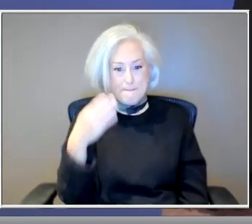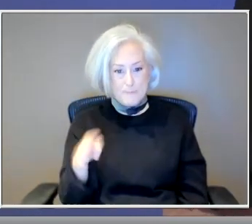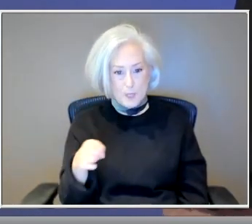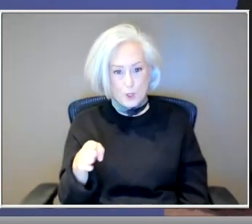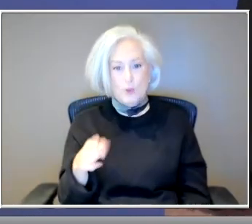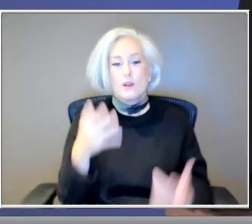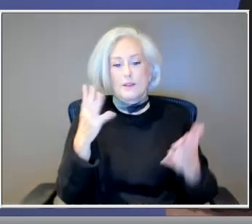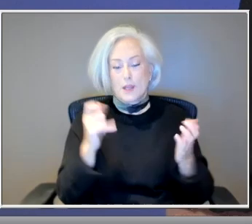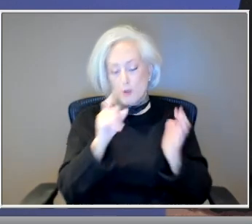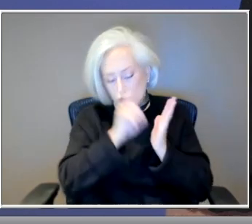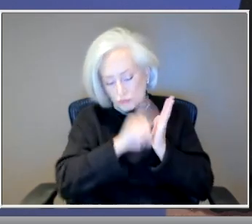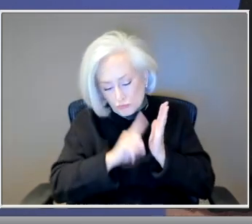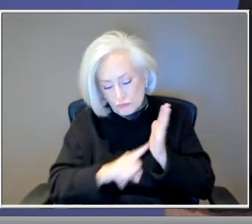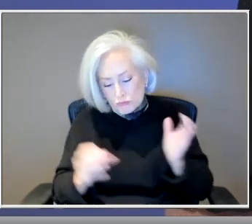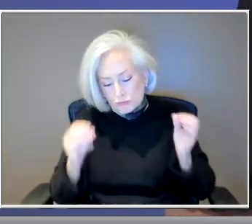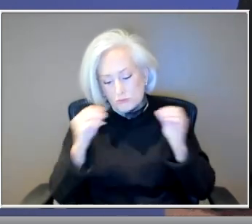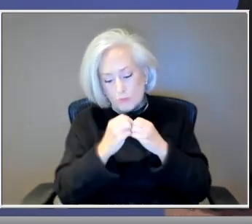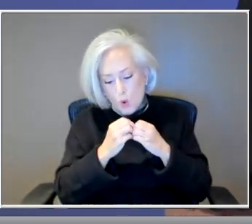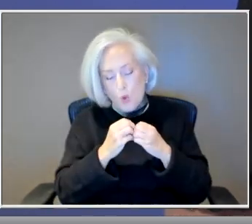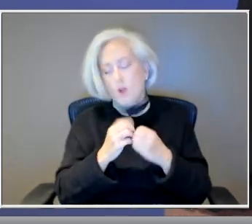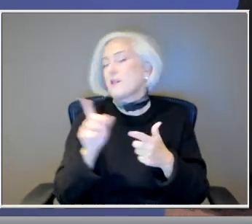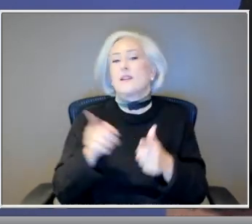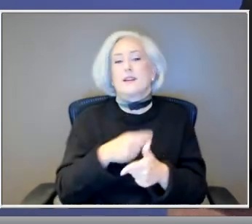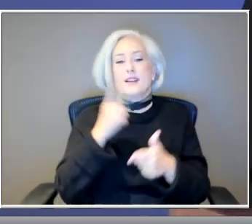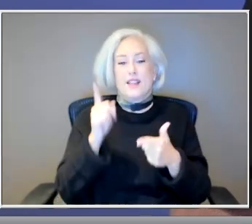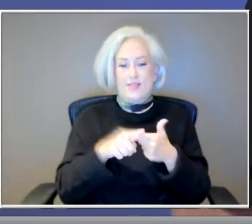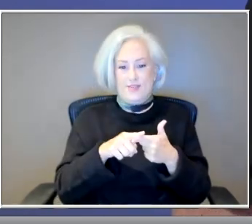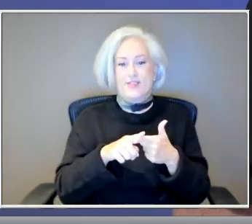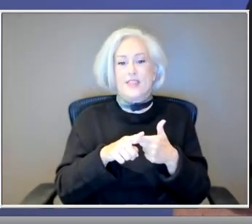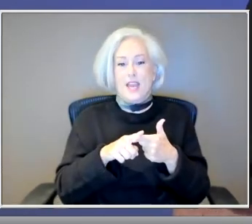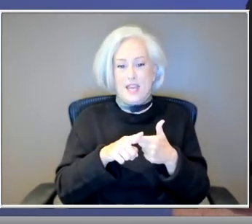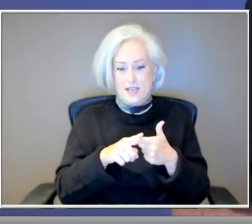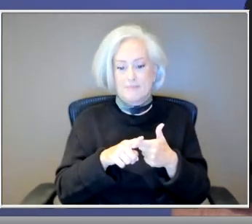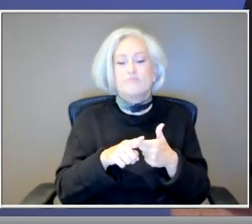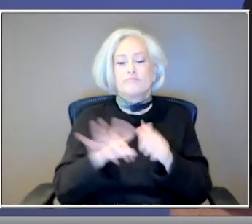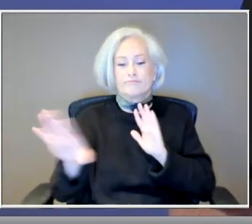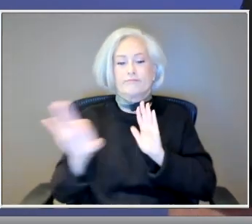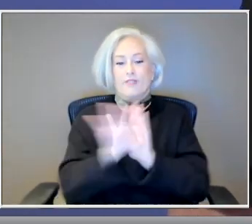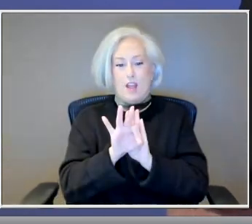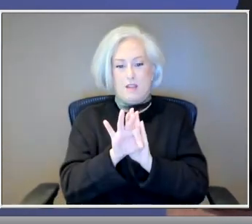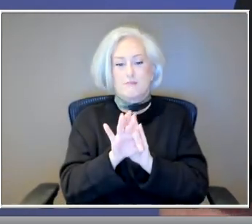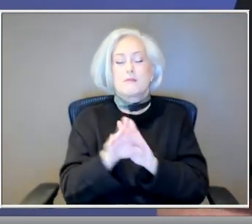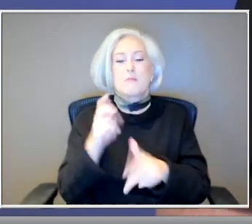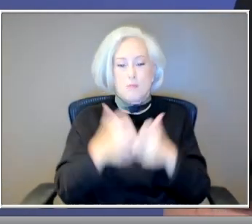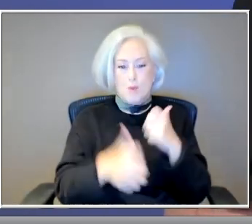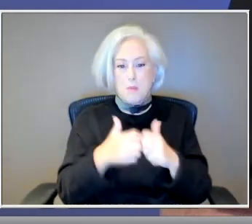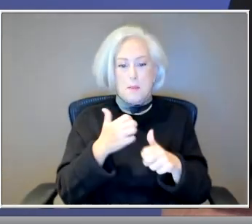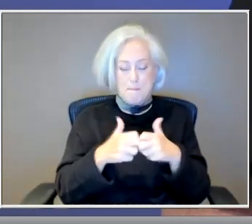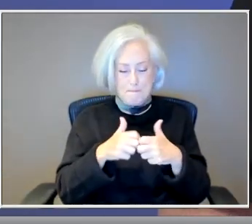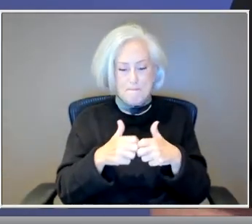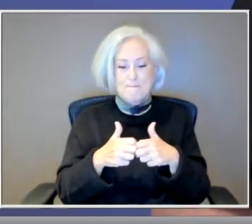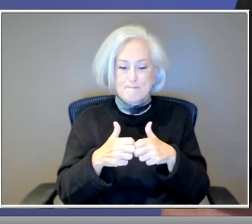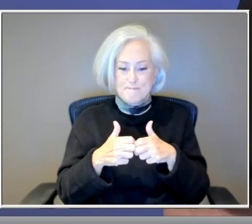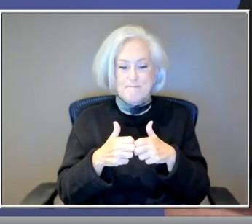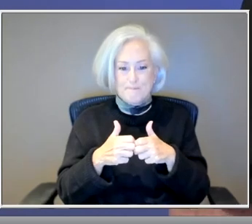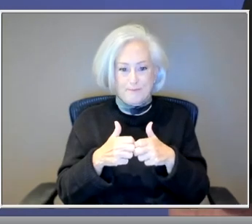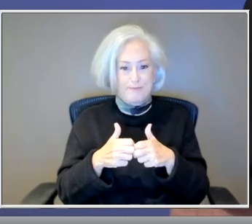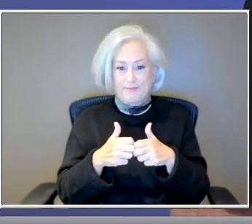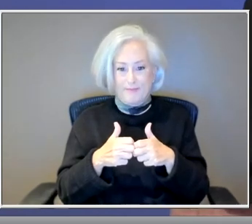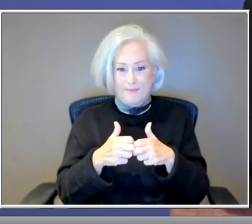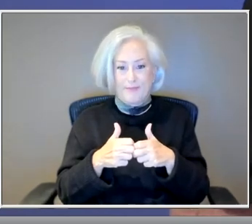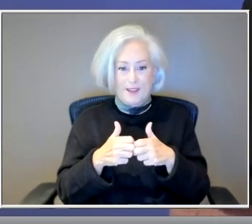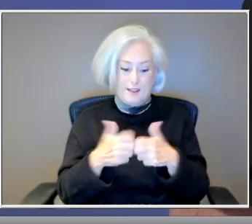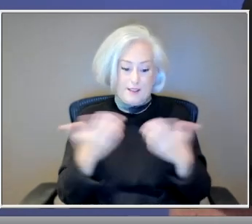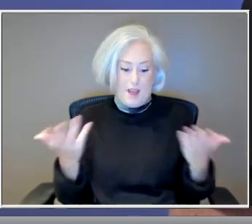that out a little bit, and that's when the ball started rolling of that. It came to pass that that's what I